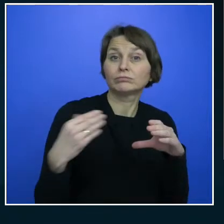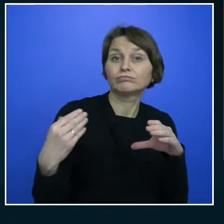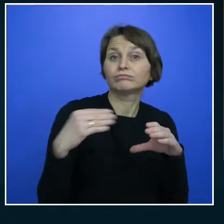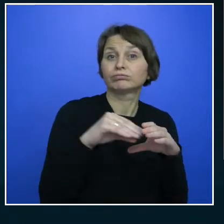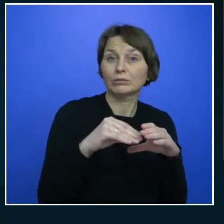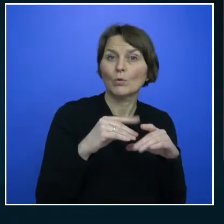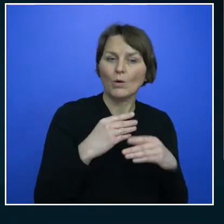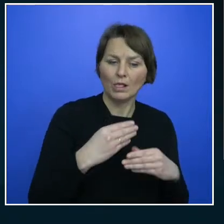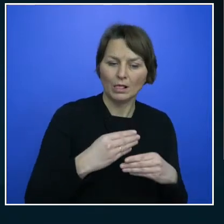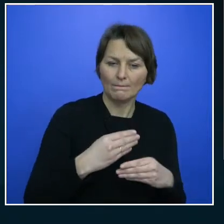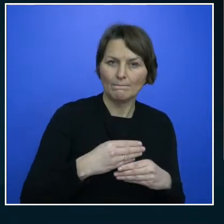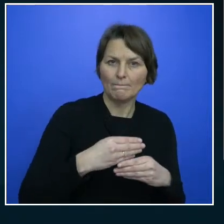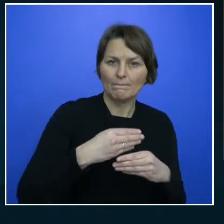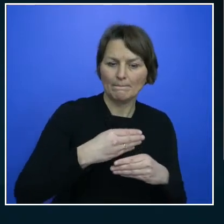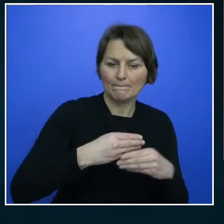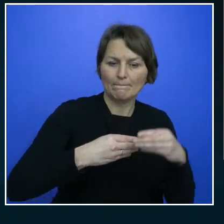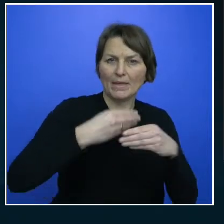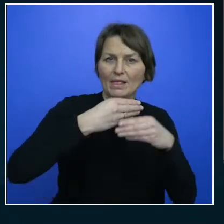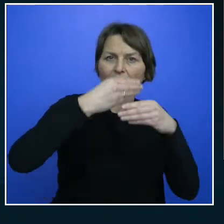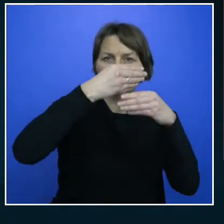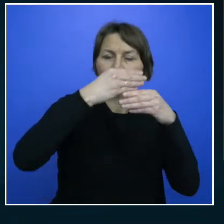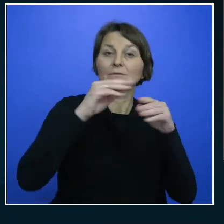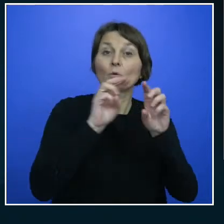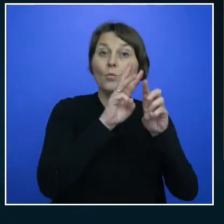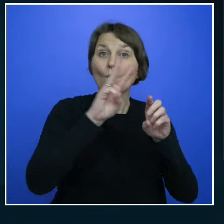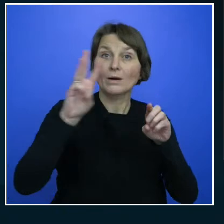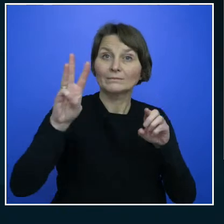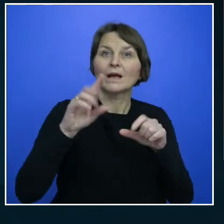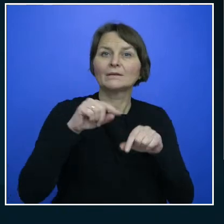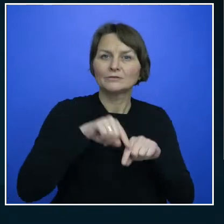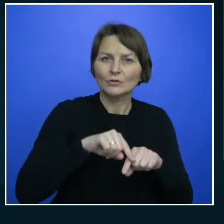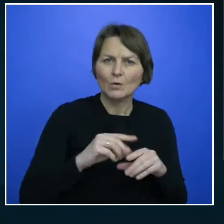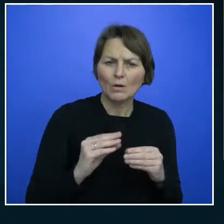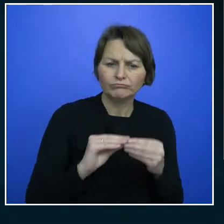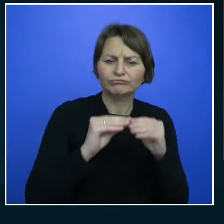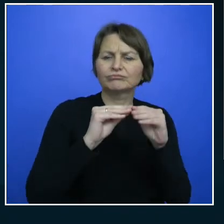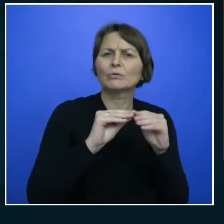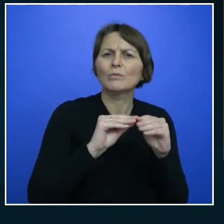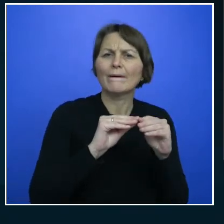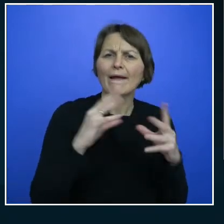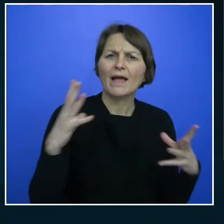the zip file with all the HTML in it.